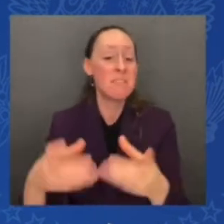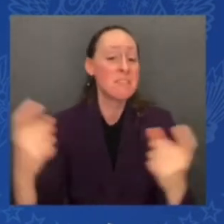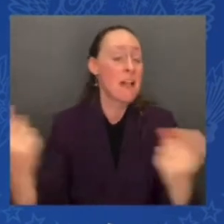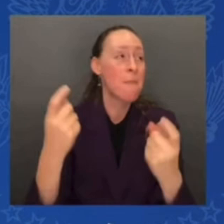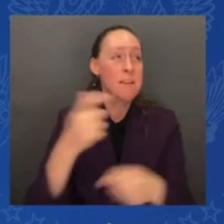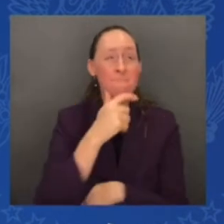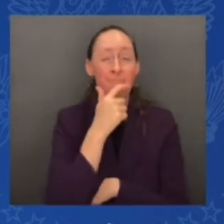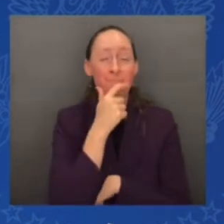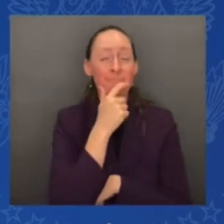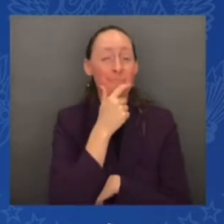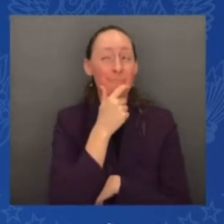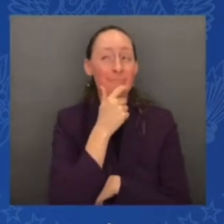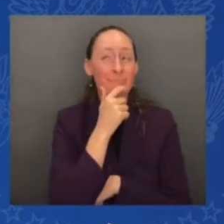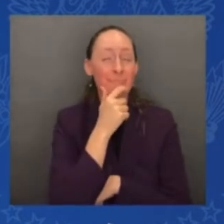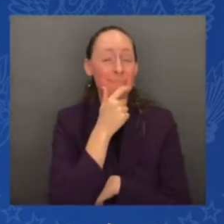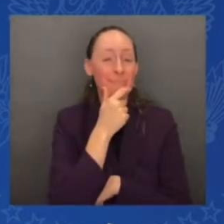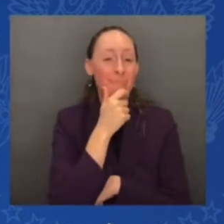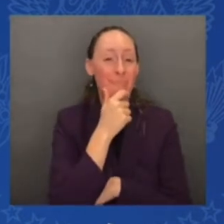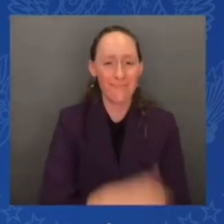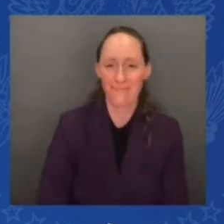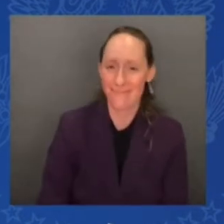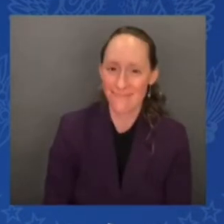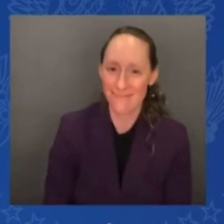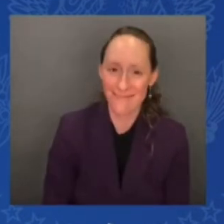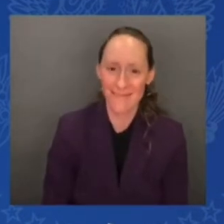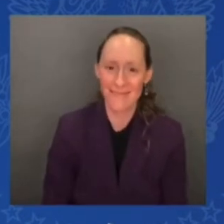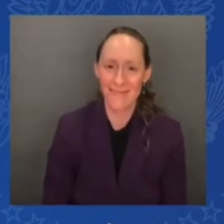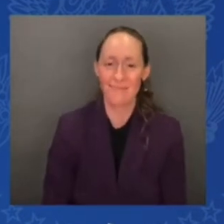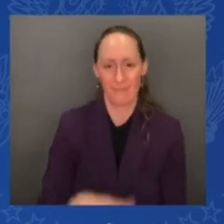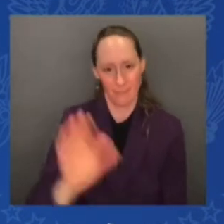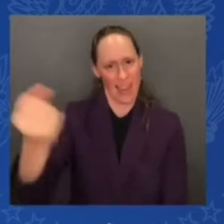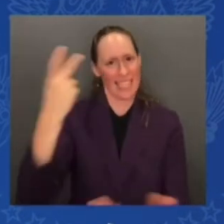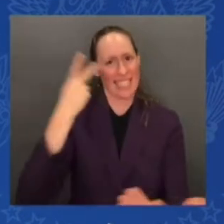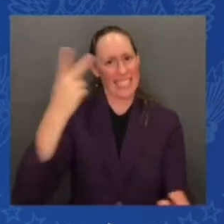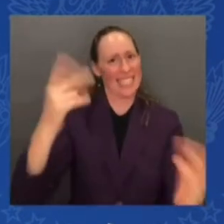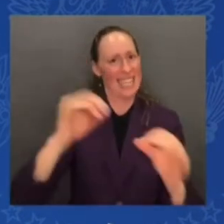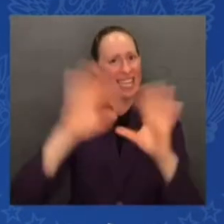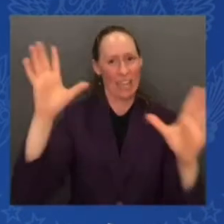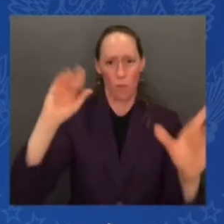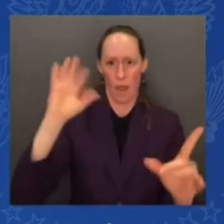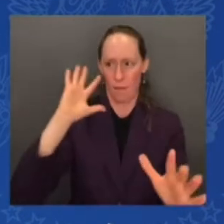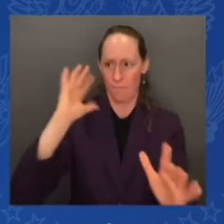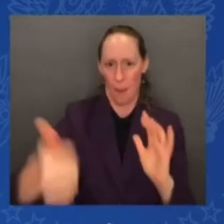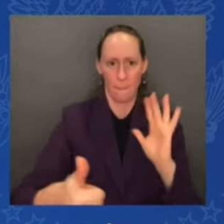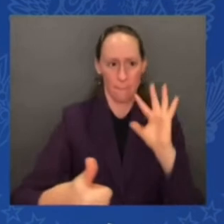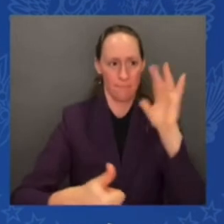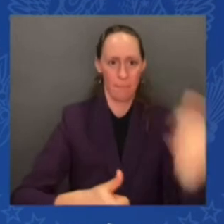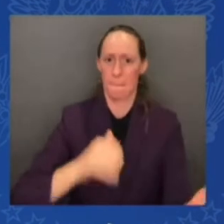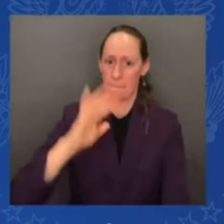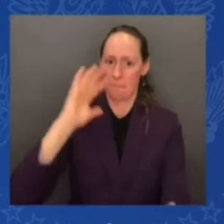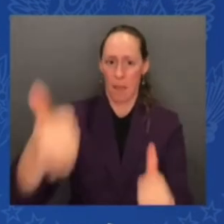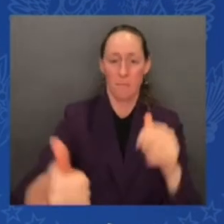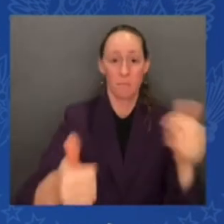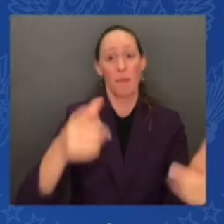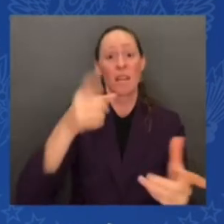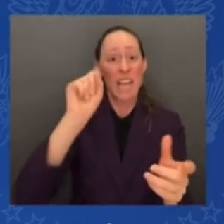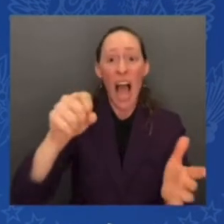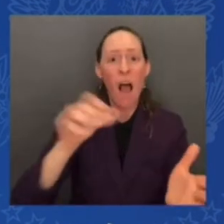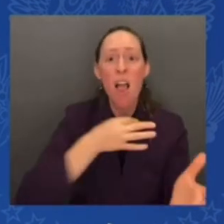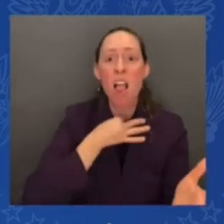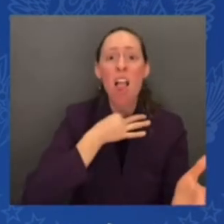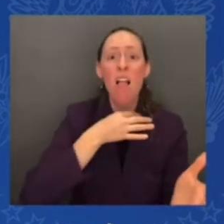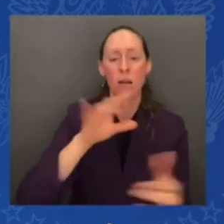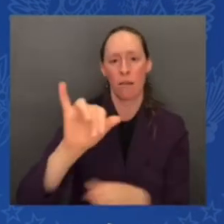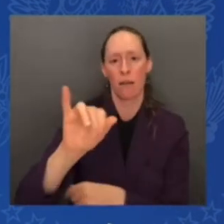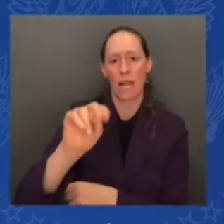to invest.gov, you'll know exactly where every one of these investments is going throughout America. These investments create